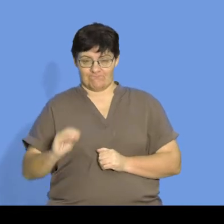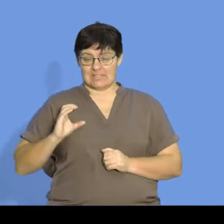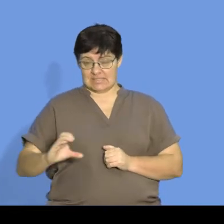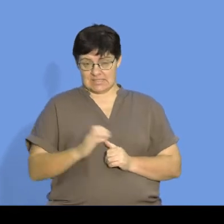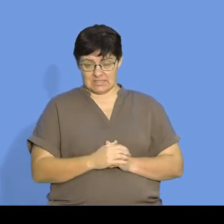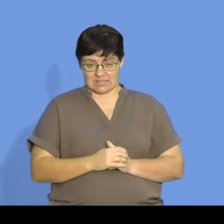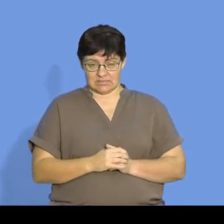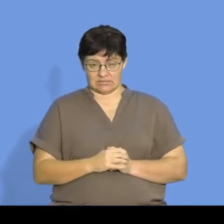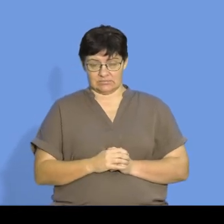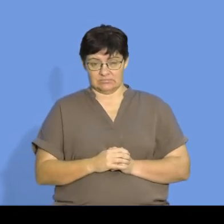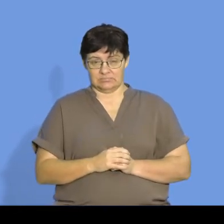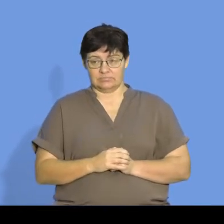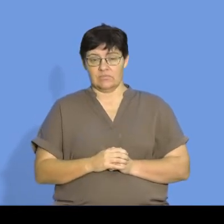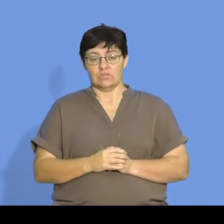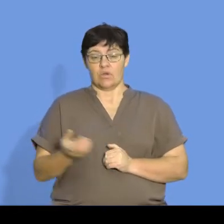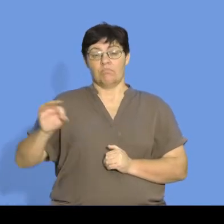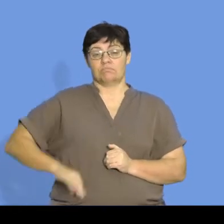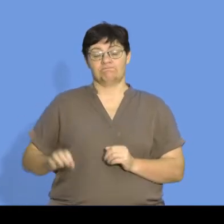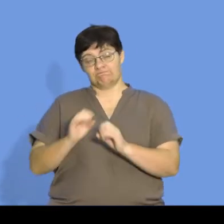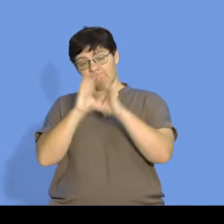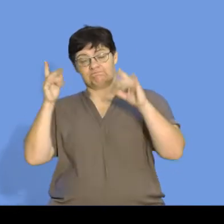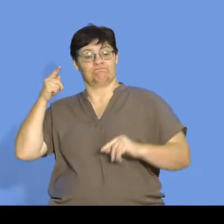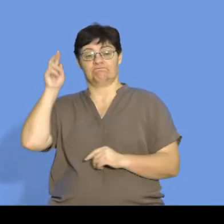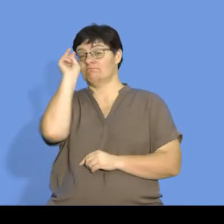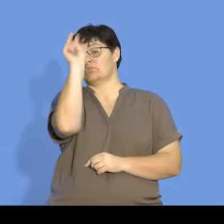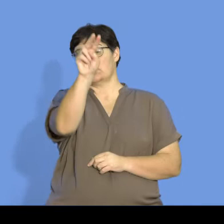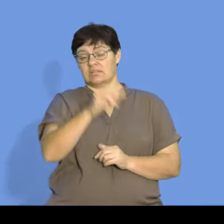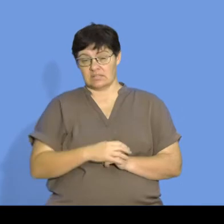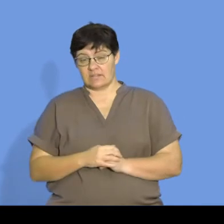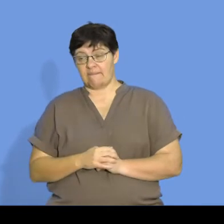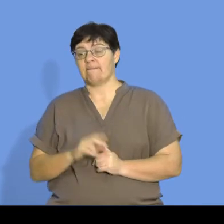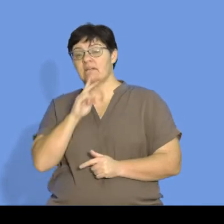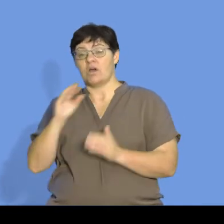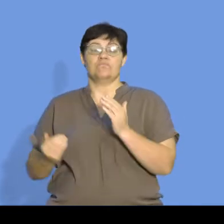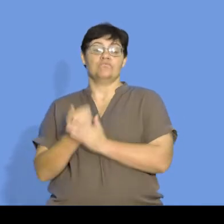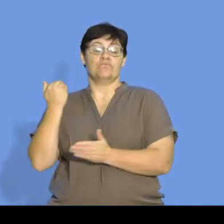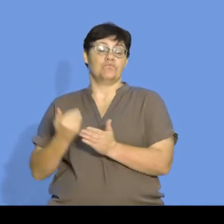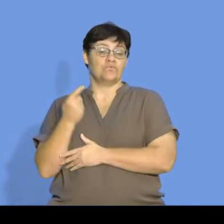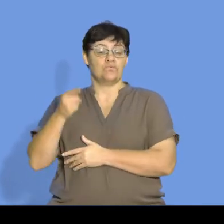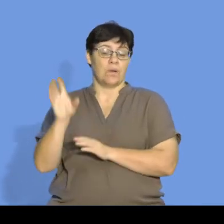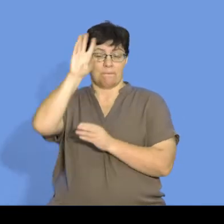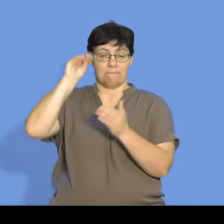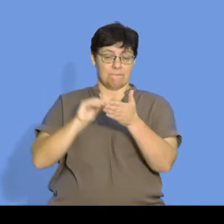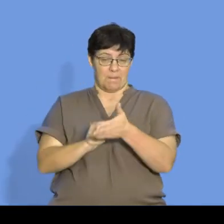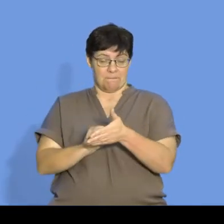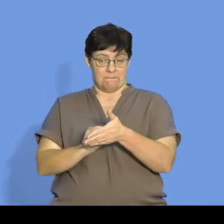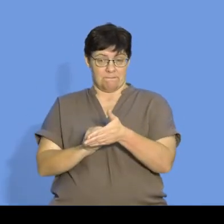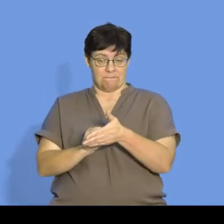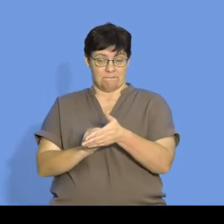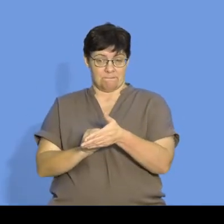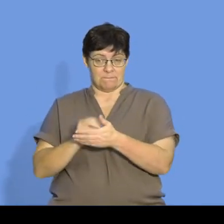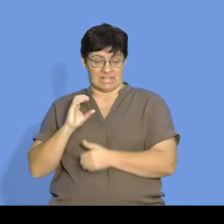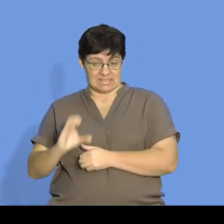So if you look at your projected income statement now, you can see that the new figure that you need to